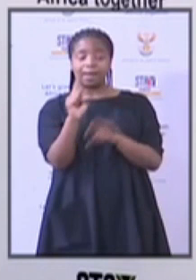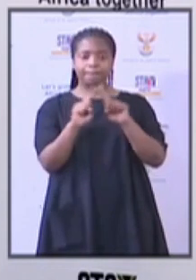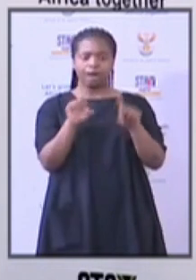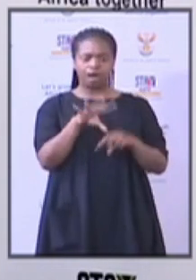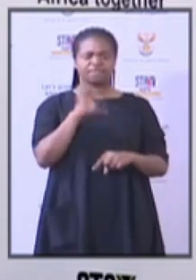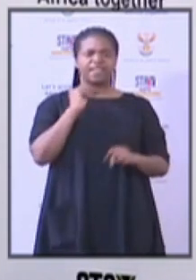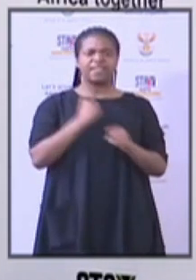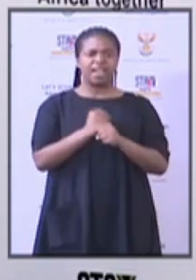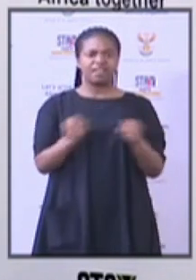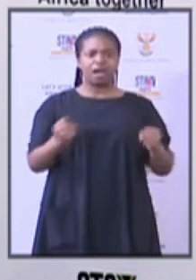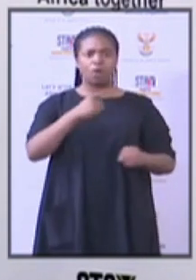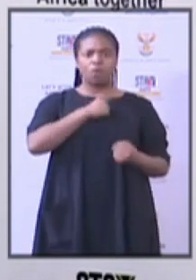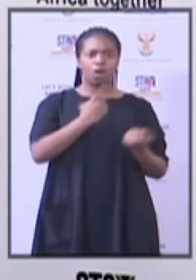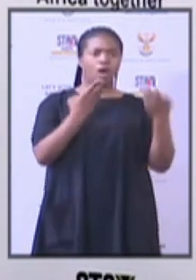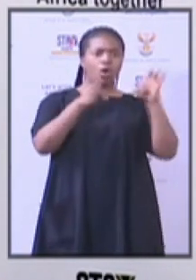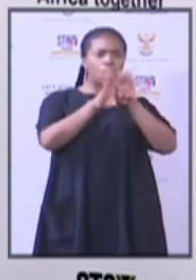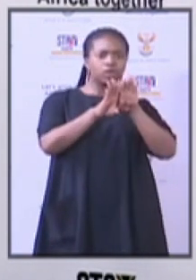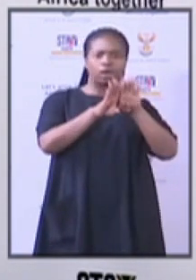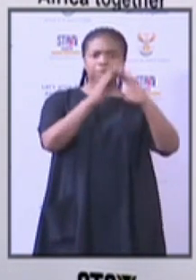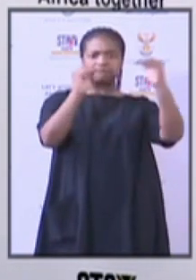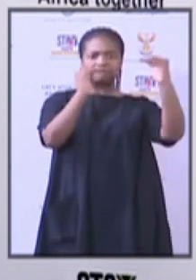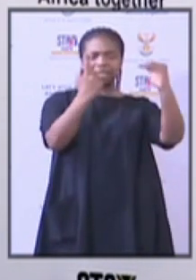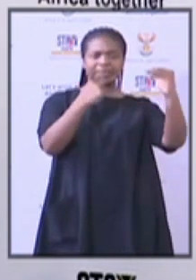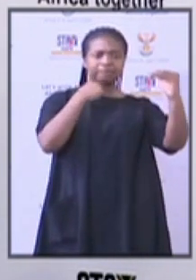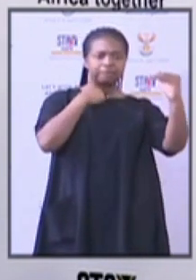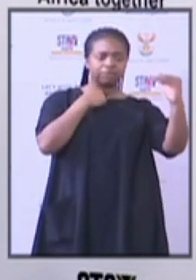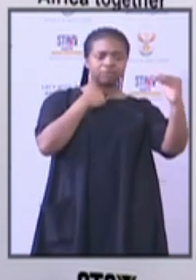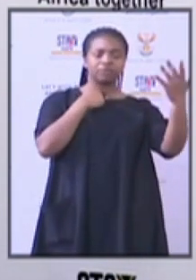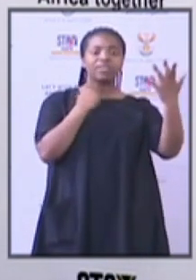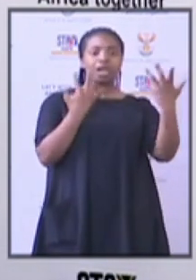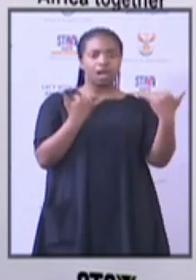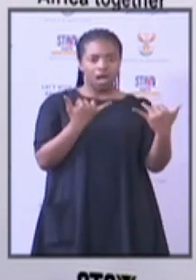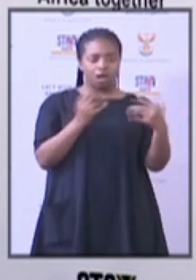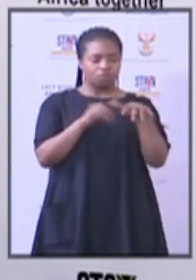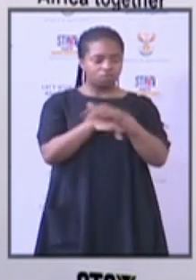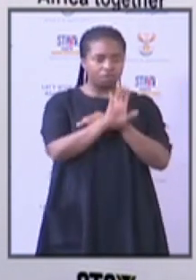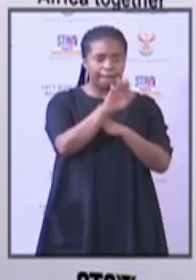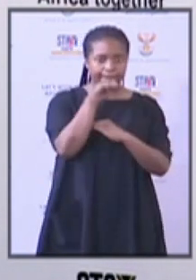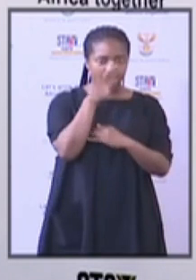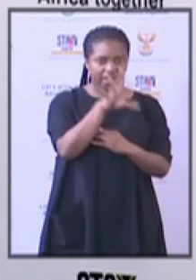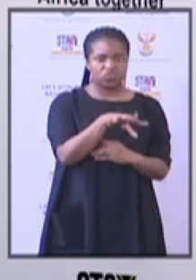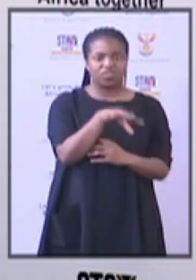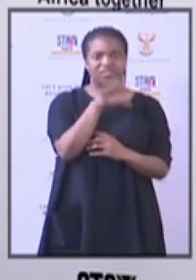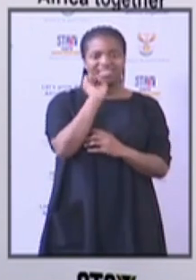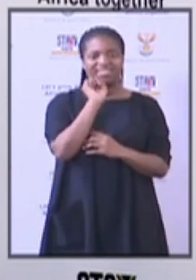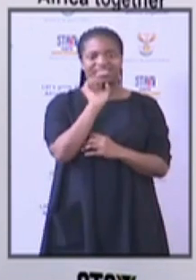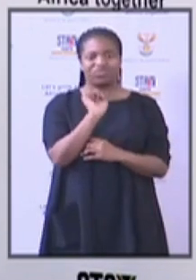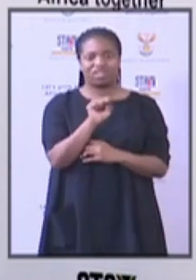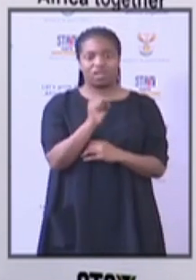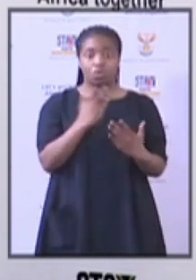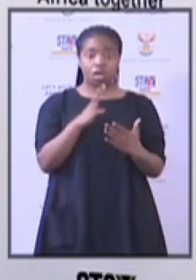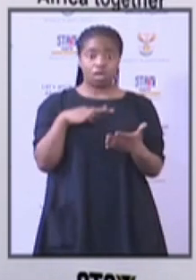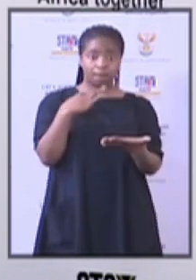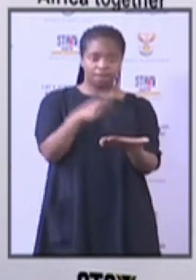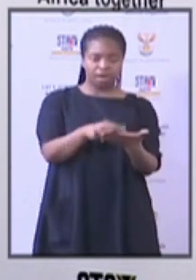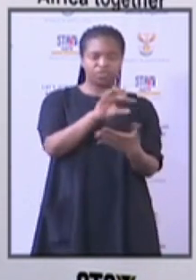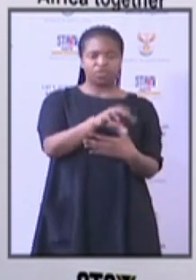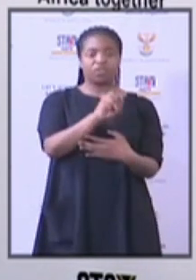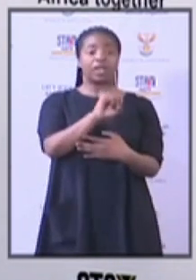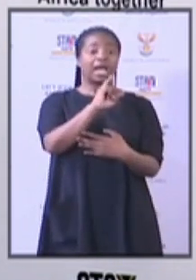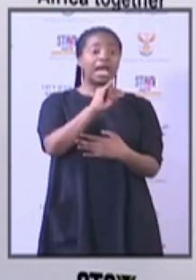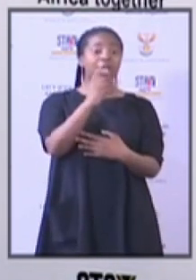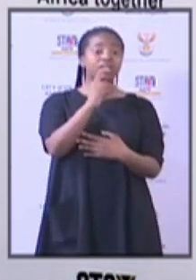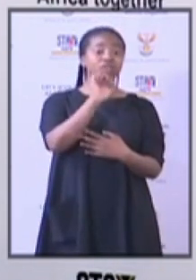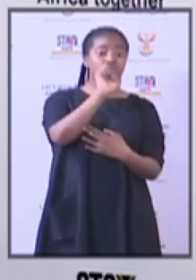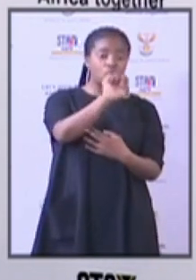to you because of the closure and the lockdown, you can now go to that particular bank where you applied and collect it, but